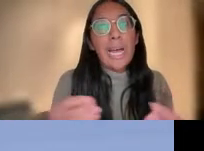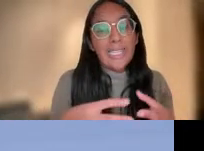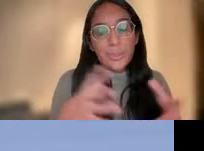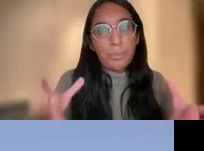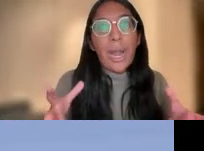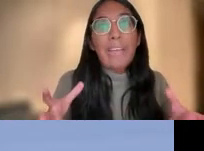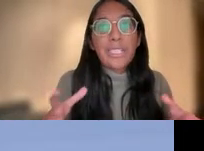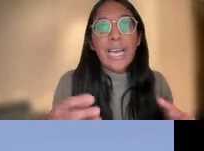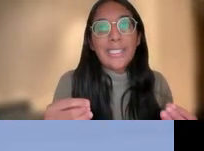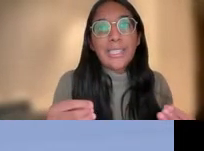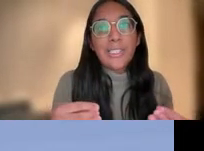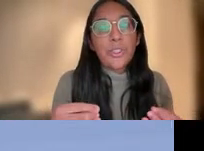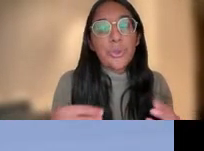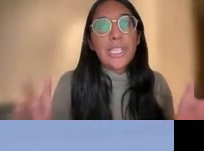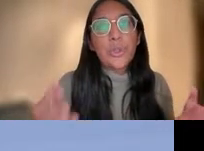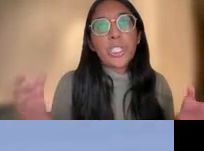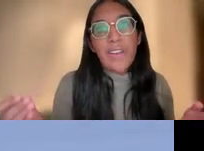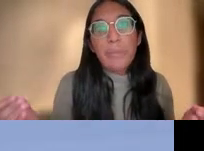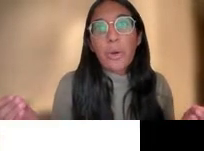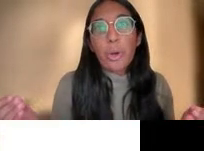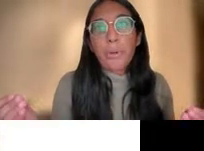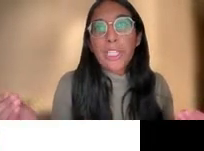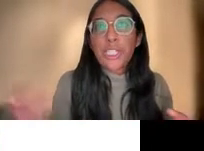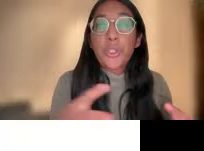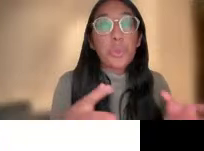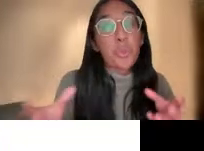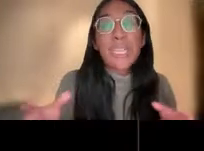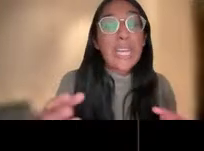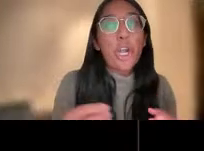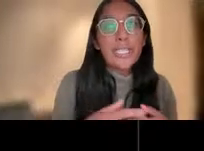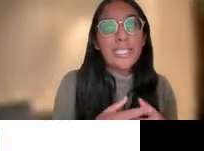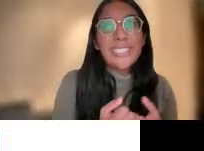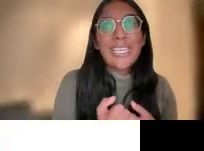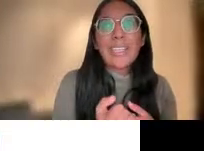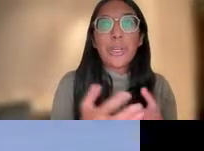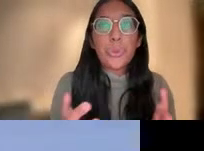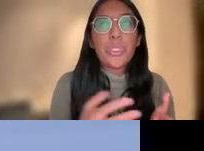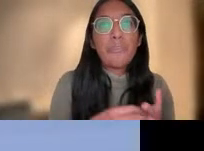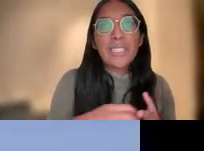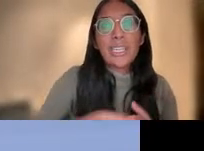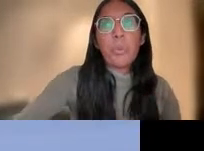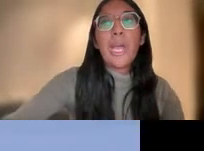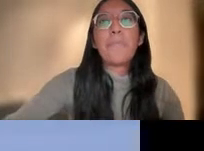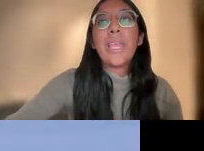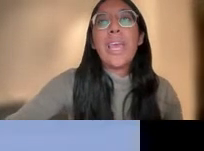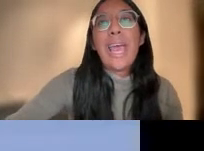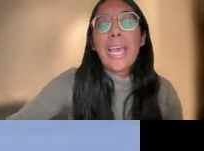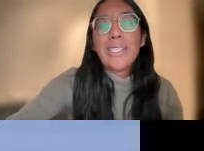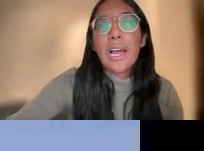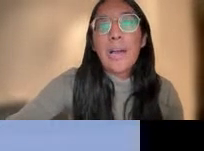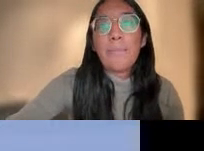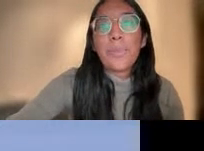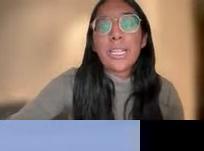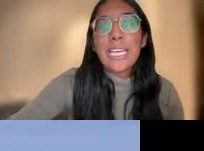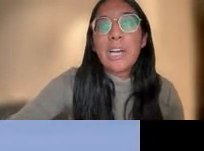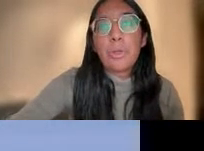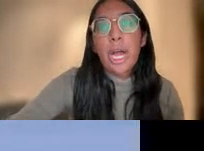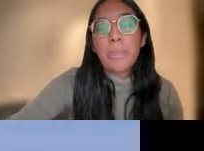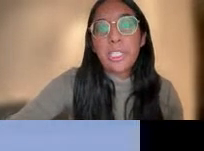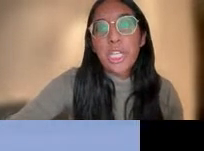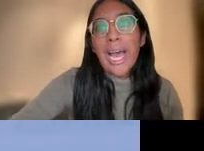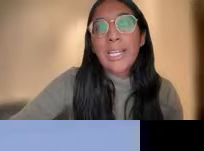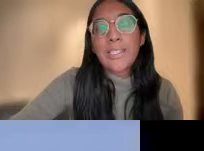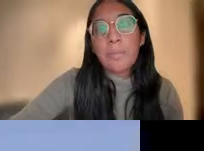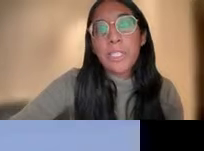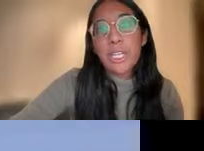Israel has privatized this through the Israel Development Corporation. So it's really hard to see like who's invested what. And Leah will drop in